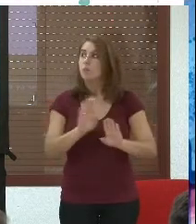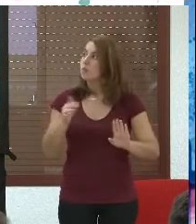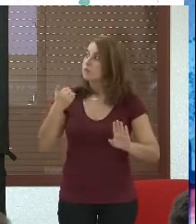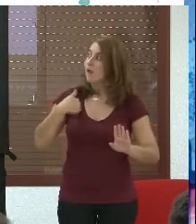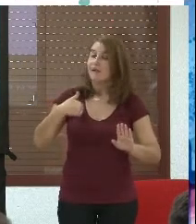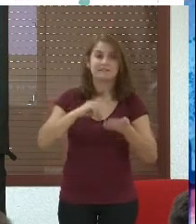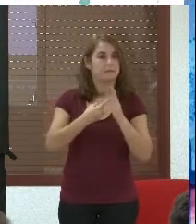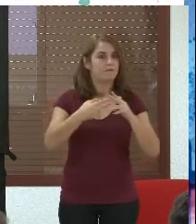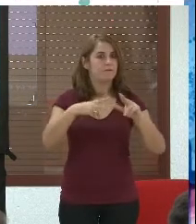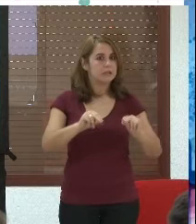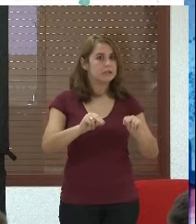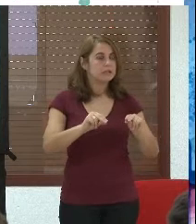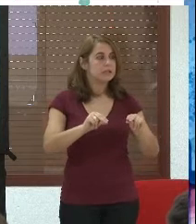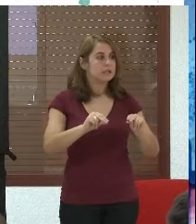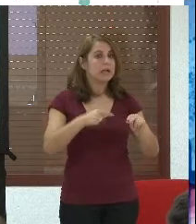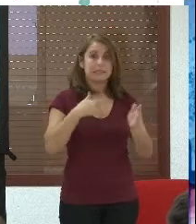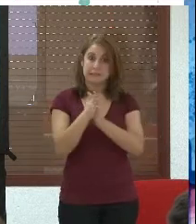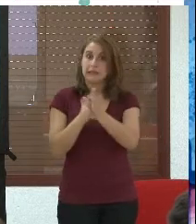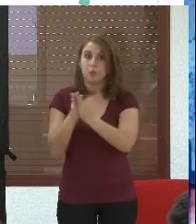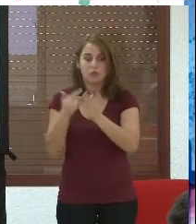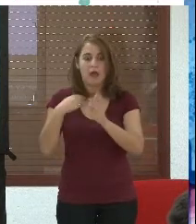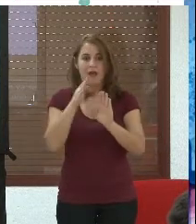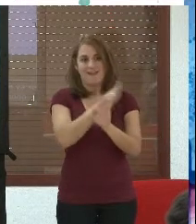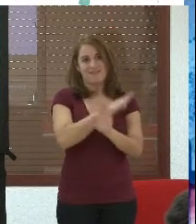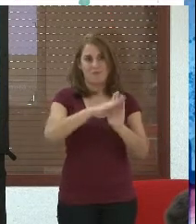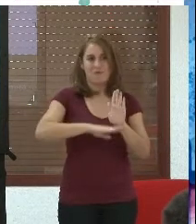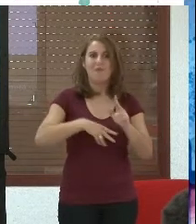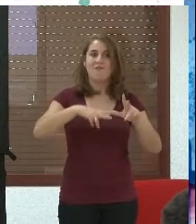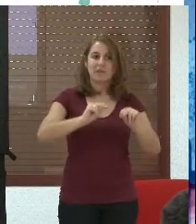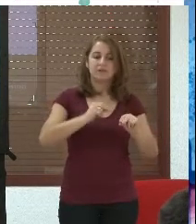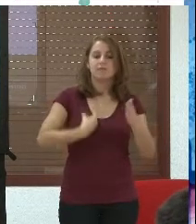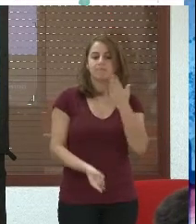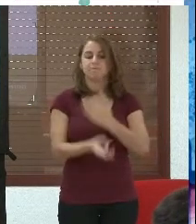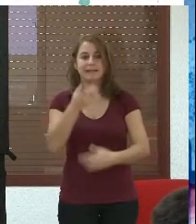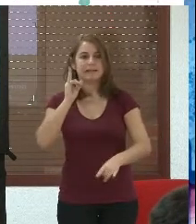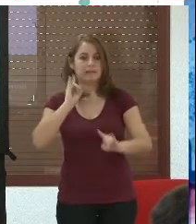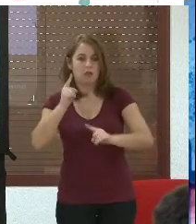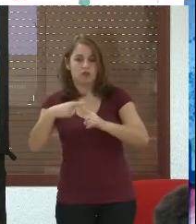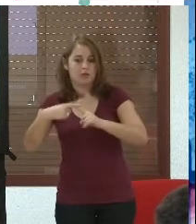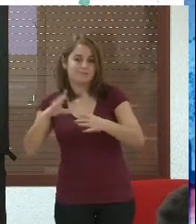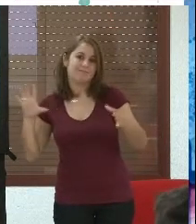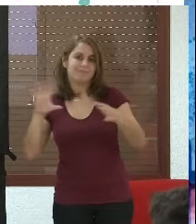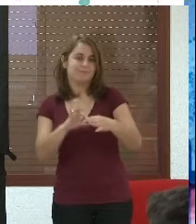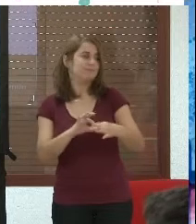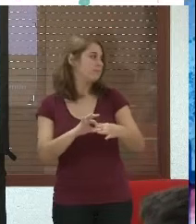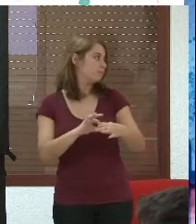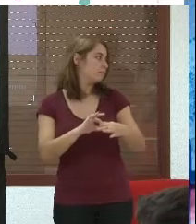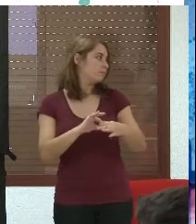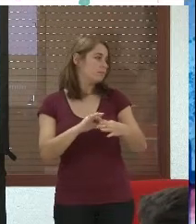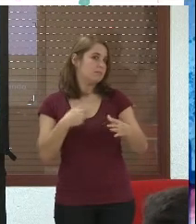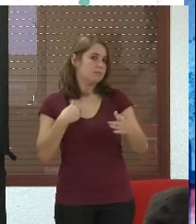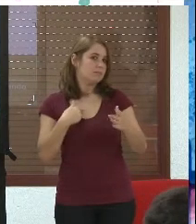Finally, when the system is finished, the program stimuli, the corresponding signal is